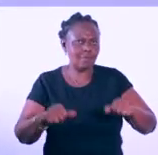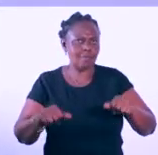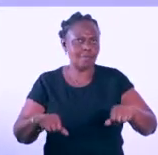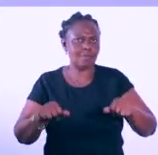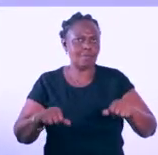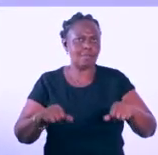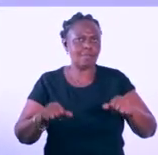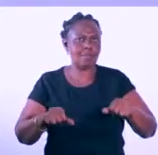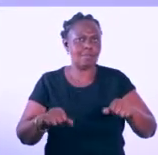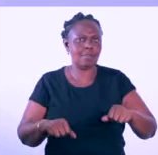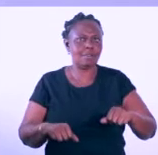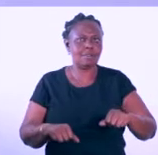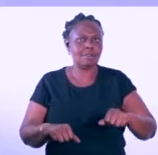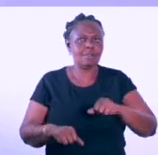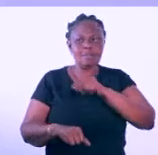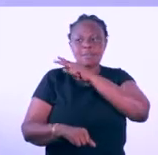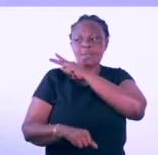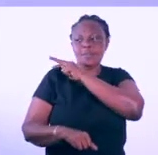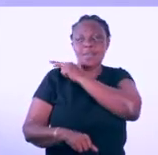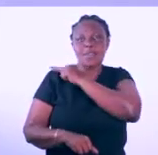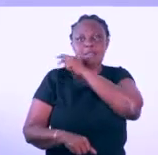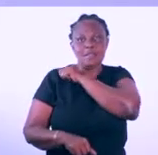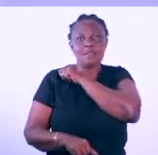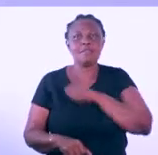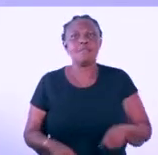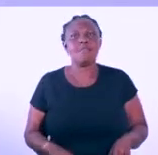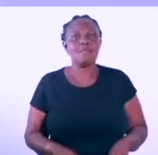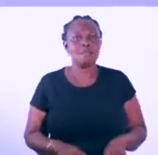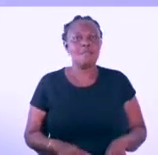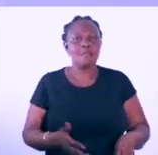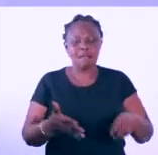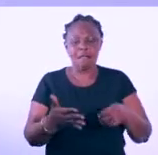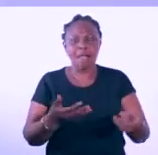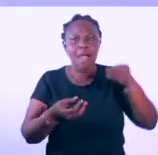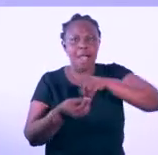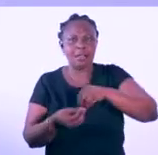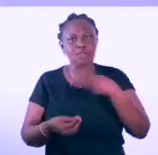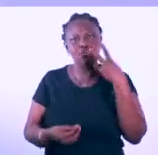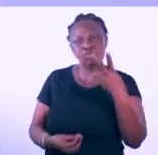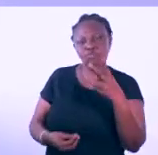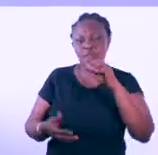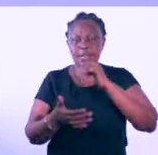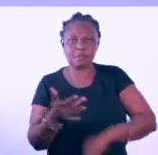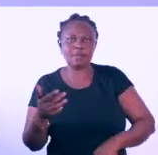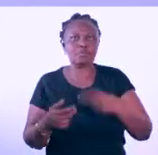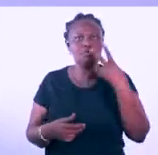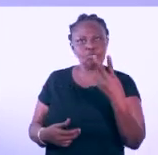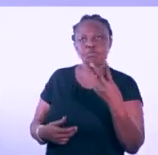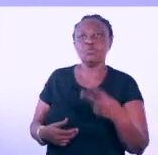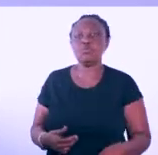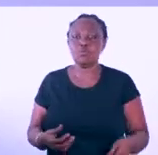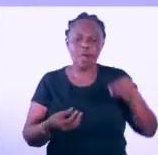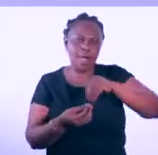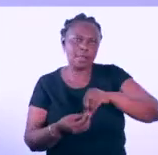to solve 2 addition problems and 2 subtraction problems as well. So she was able to do addition and